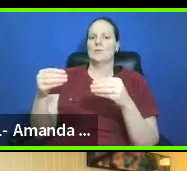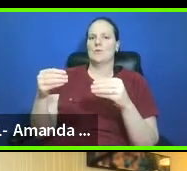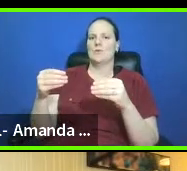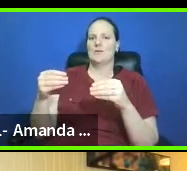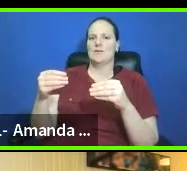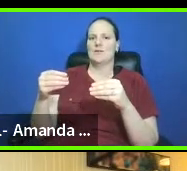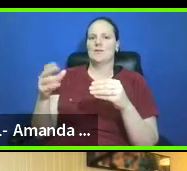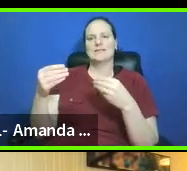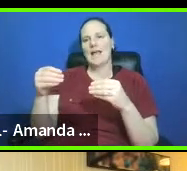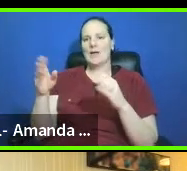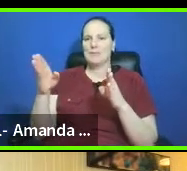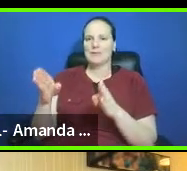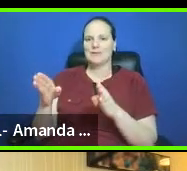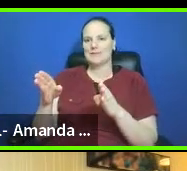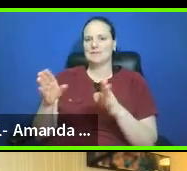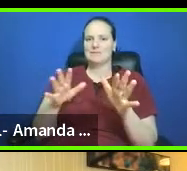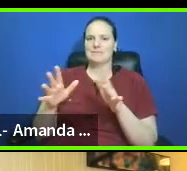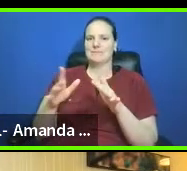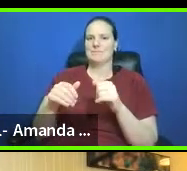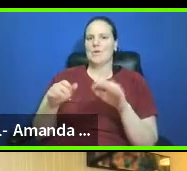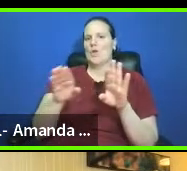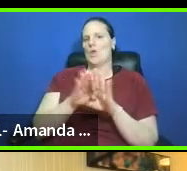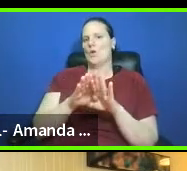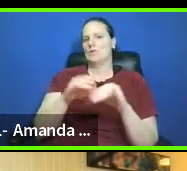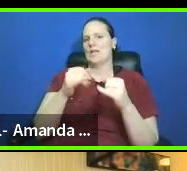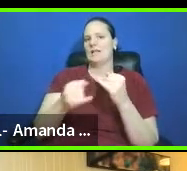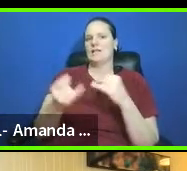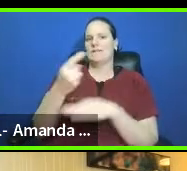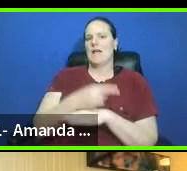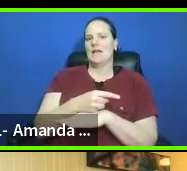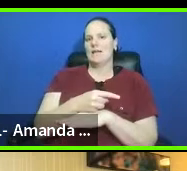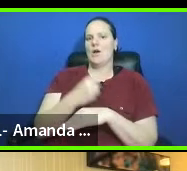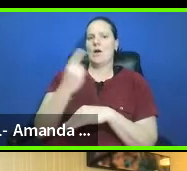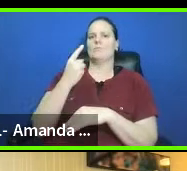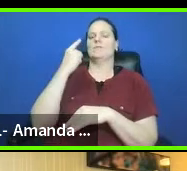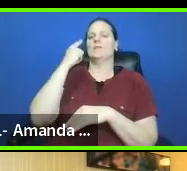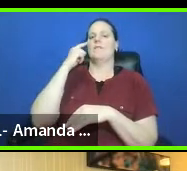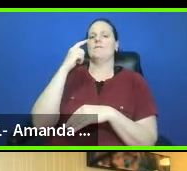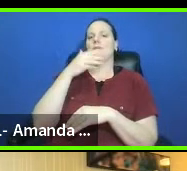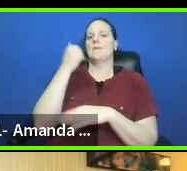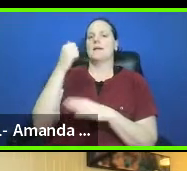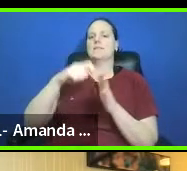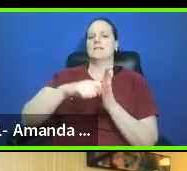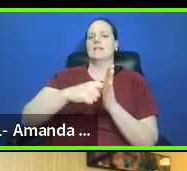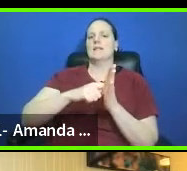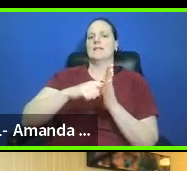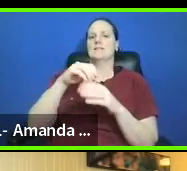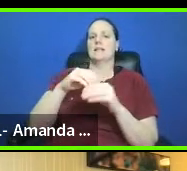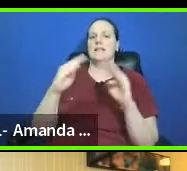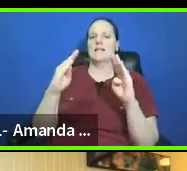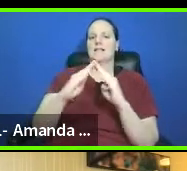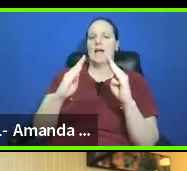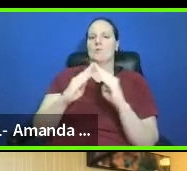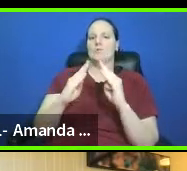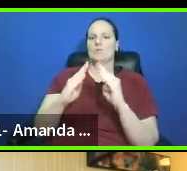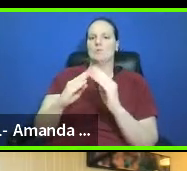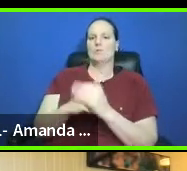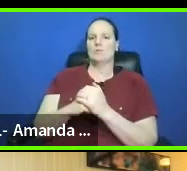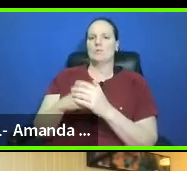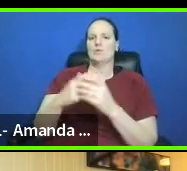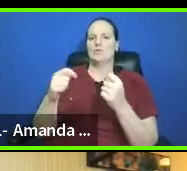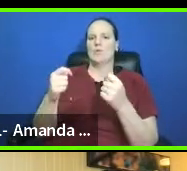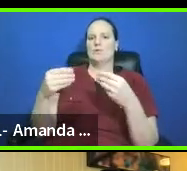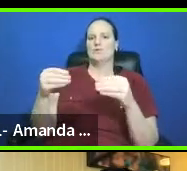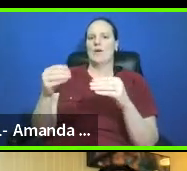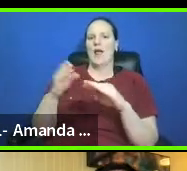of salesperson and close up at the end of the day. And I always thought I had the best keys in the town. Toy store